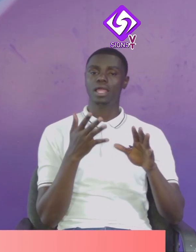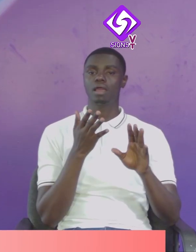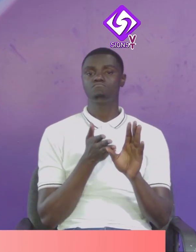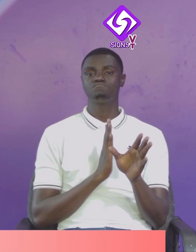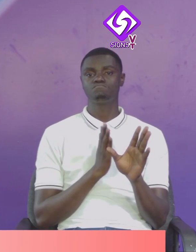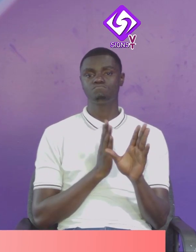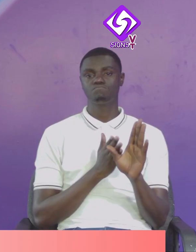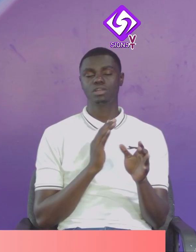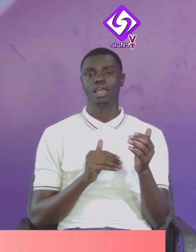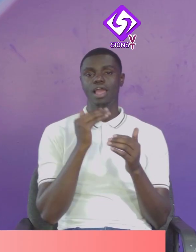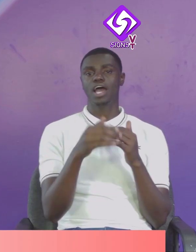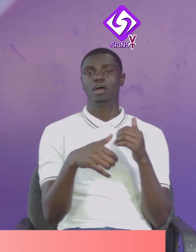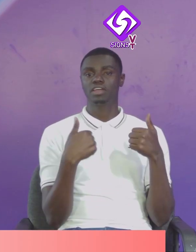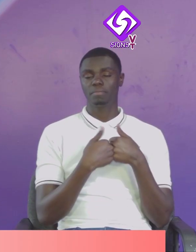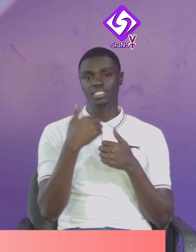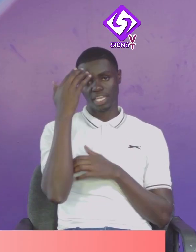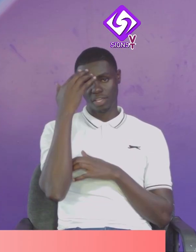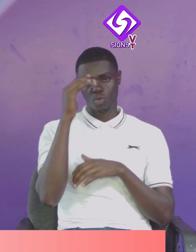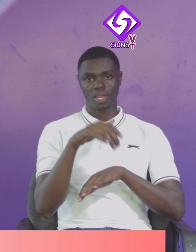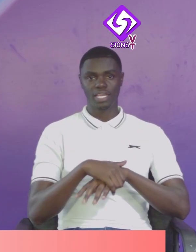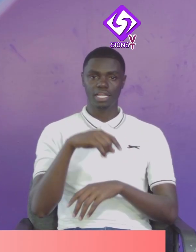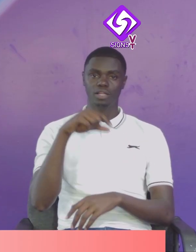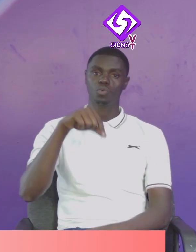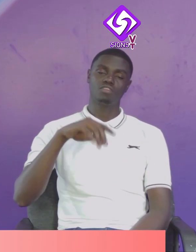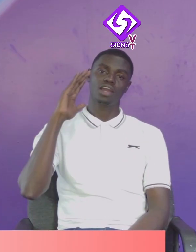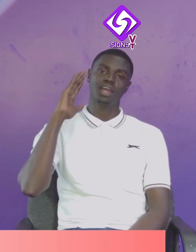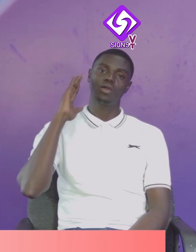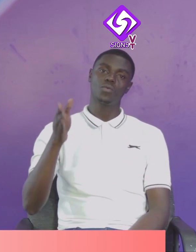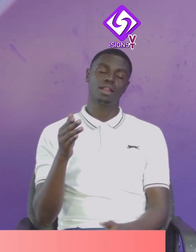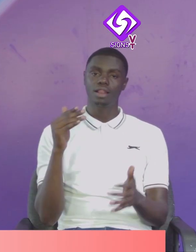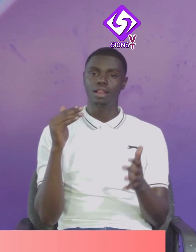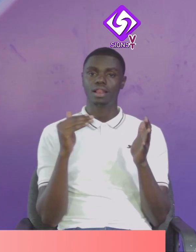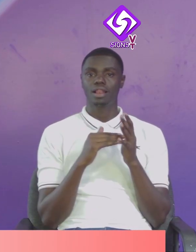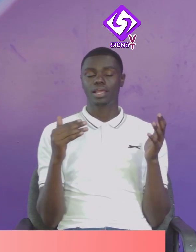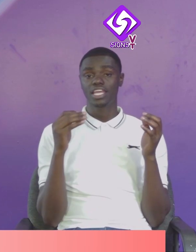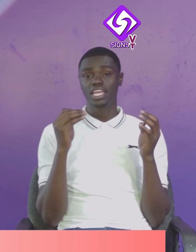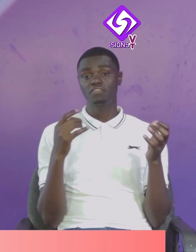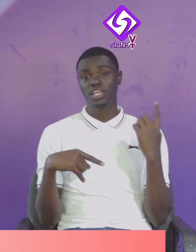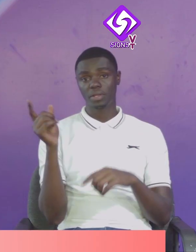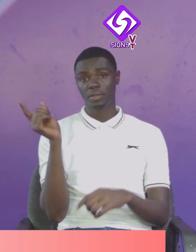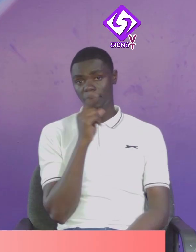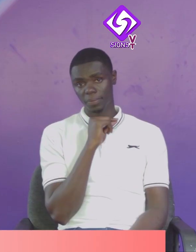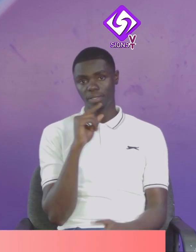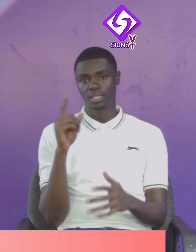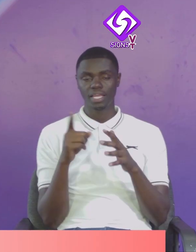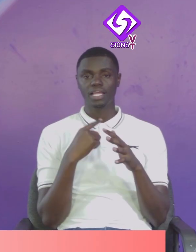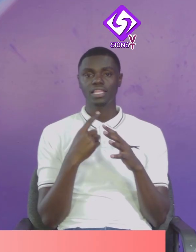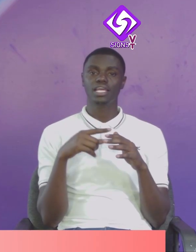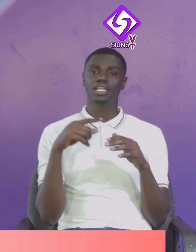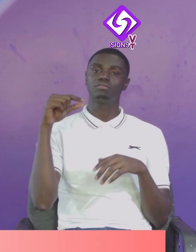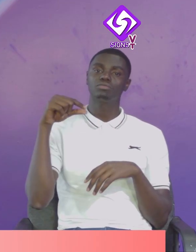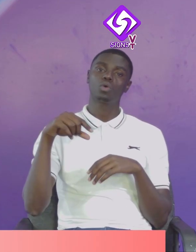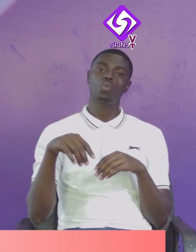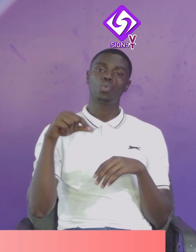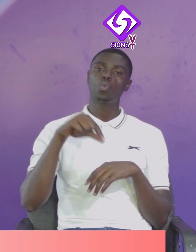because after this game, I know England will be qualifying against Albania. Yes. If they win that game, they will be qualifying. So I